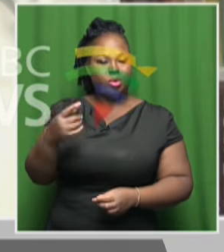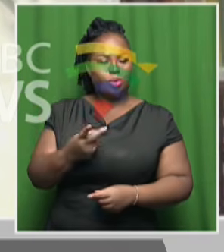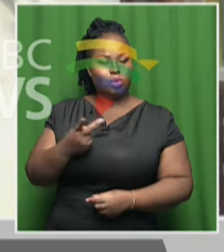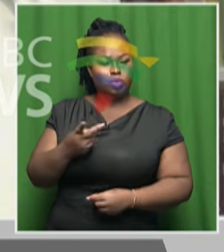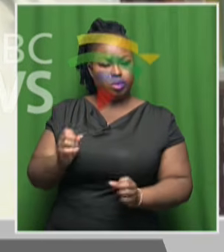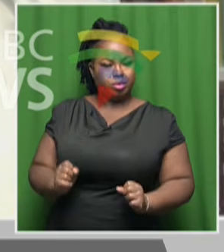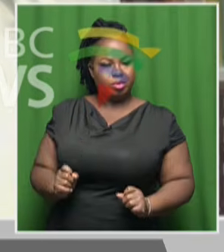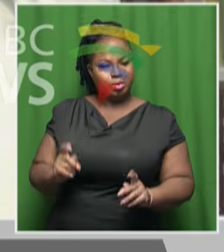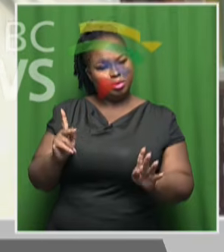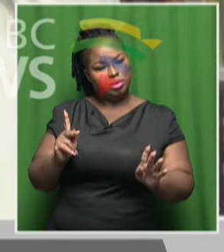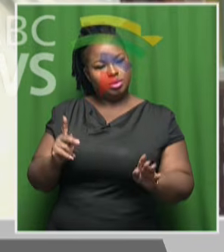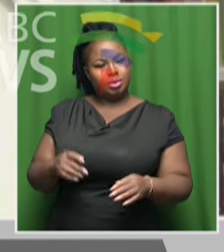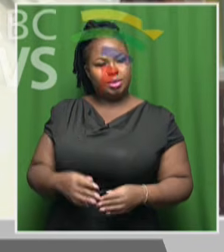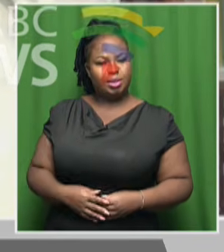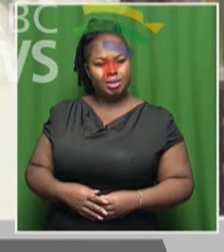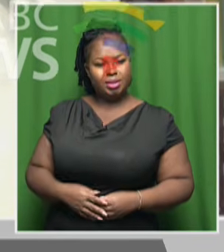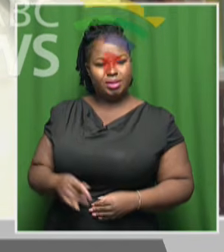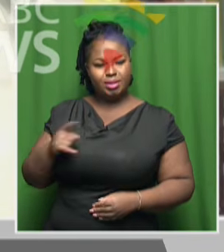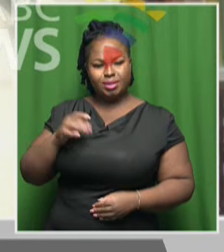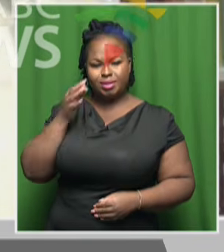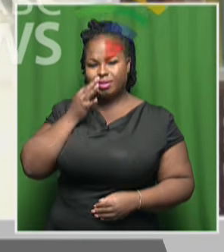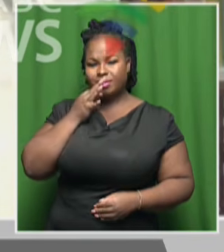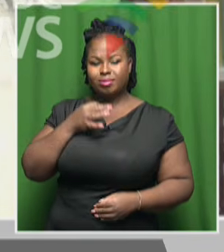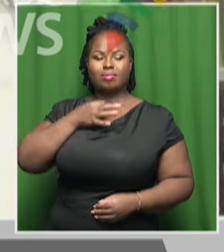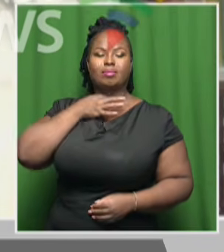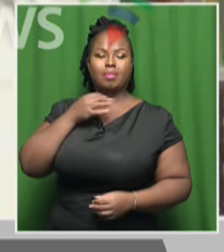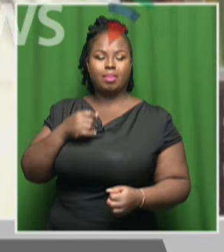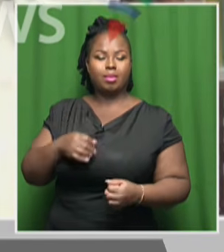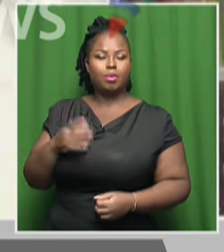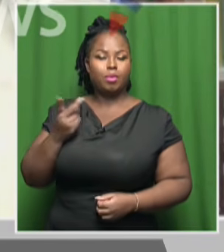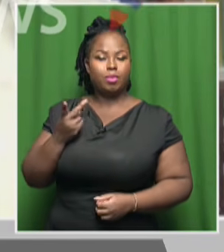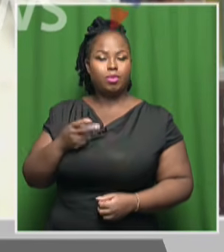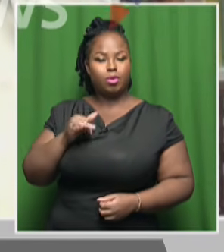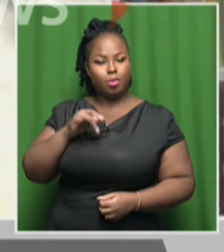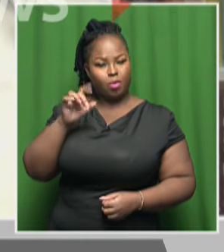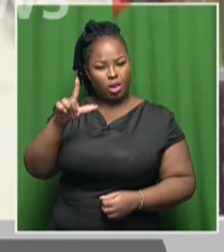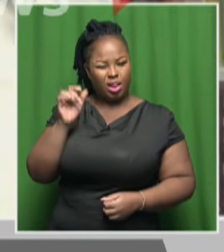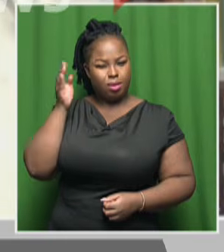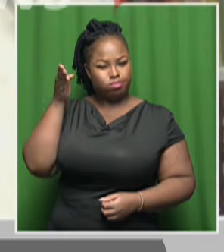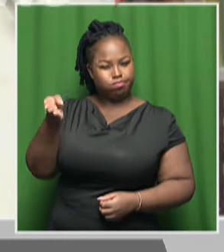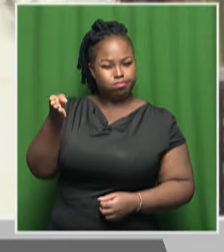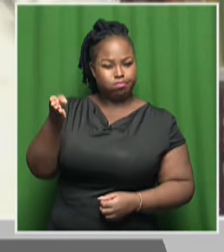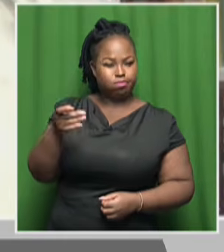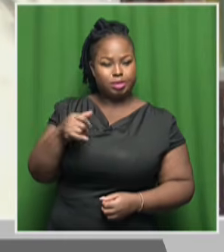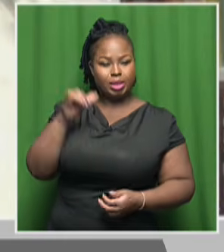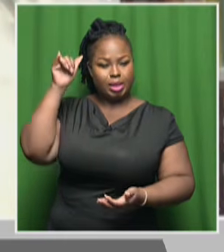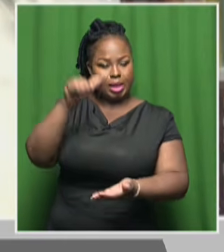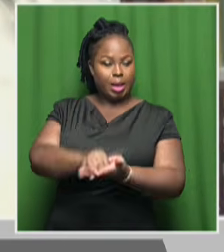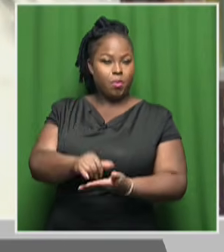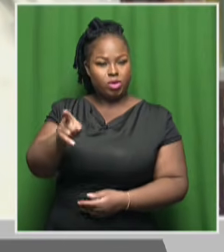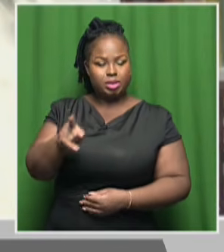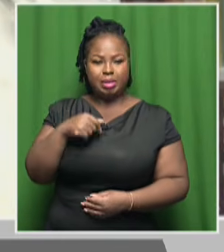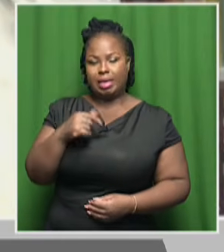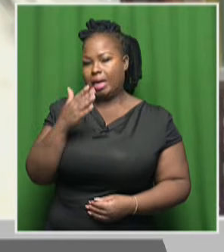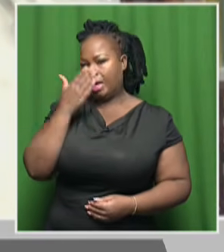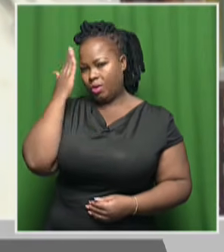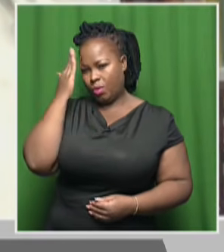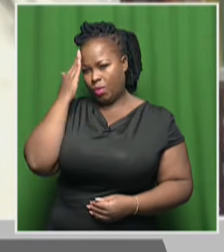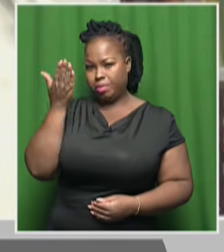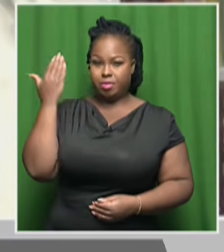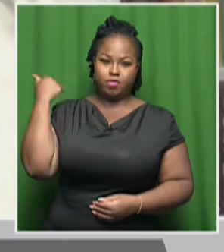to spy, and it was raised as a security threat. And Paul in 2003 was at the airport. I don't know if he was there at the time. I know he was there